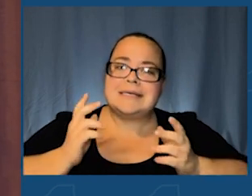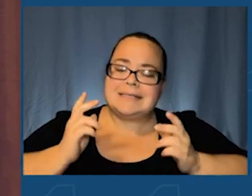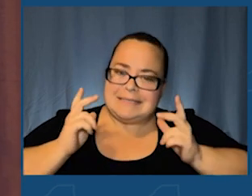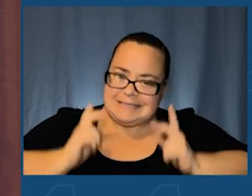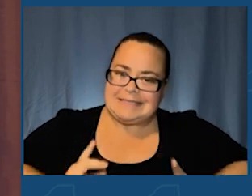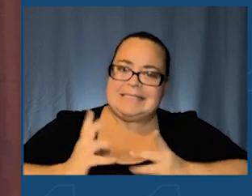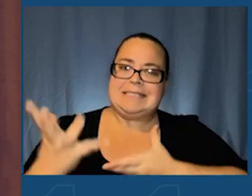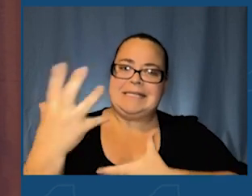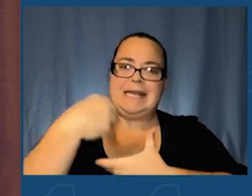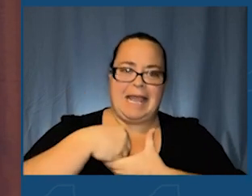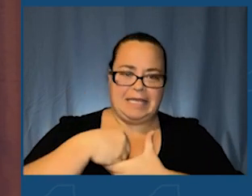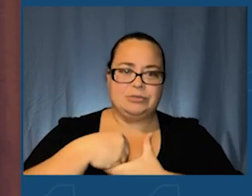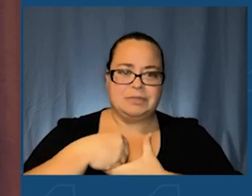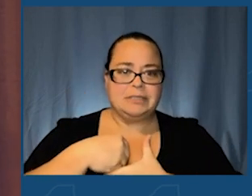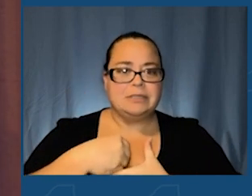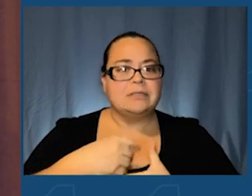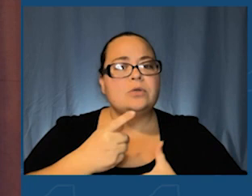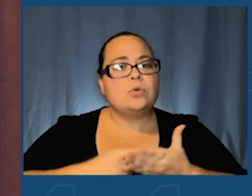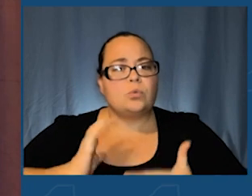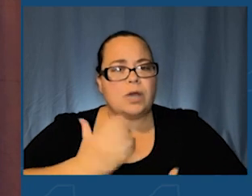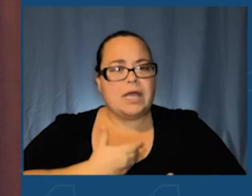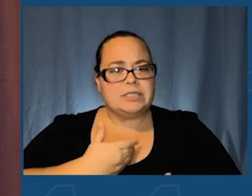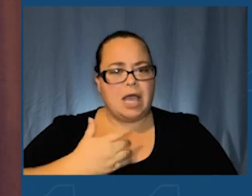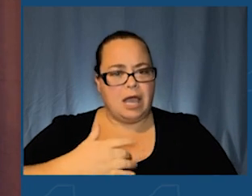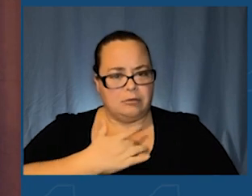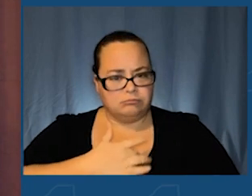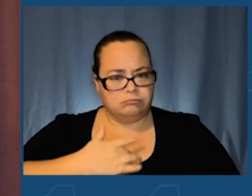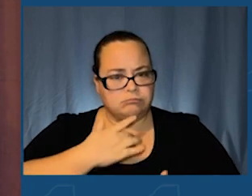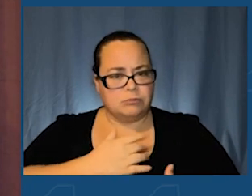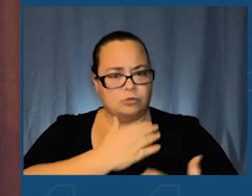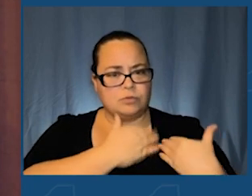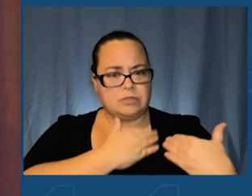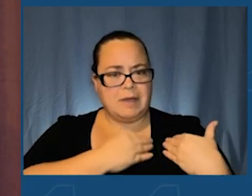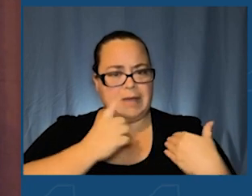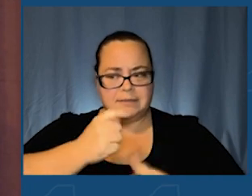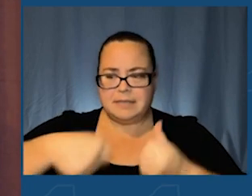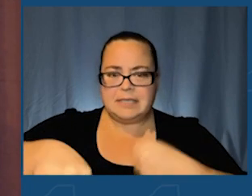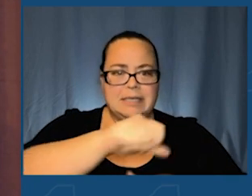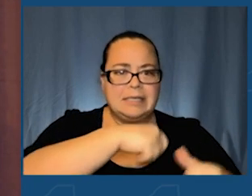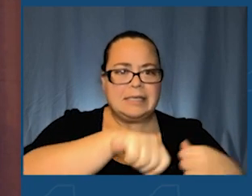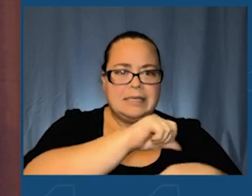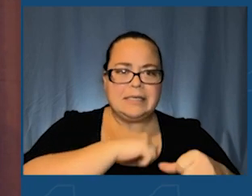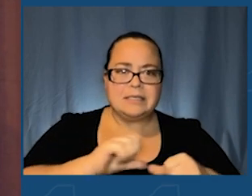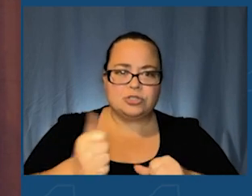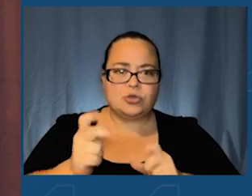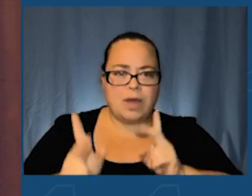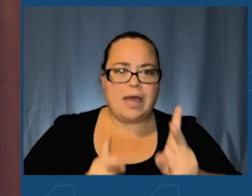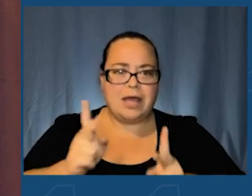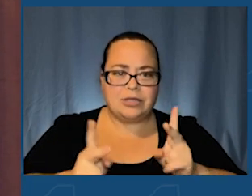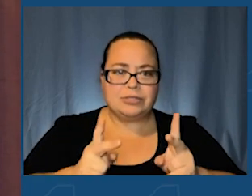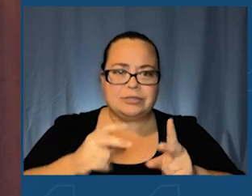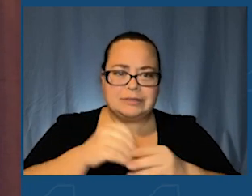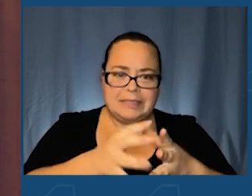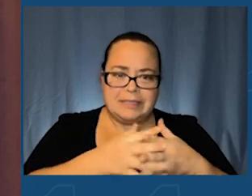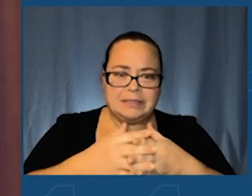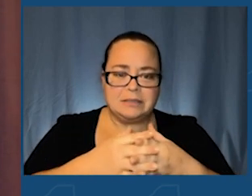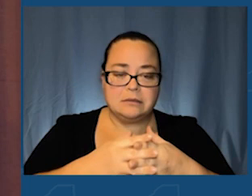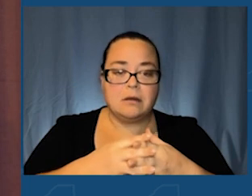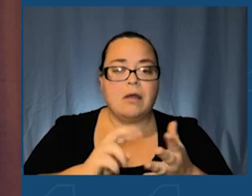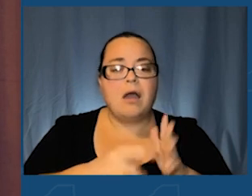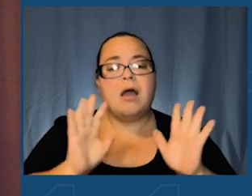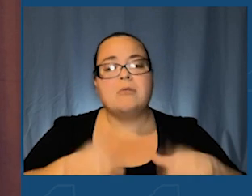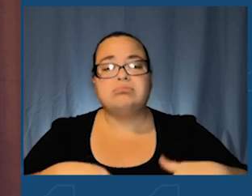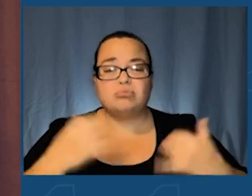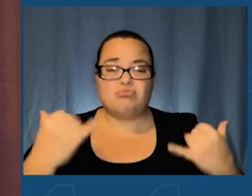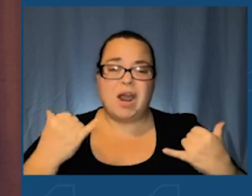moral responsibility to others as fellow citizens in this great country? And it is not to say the status quo is fine, because it never has